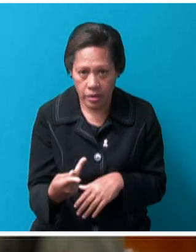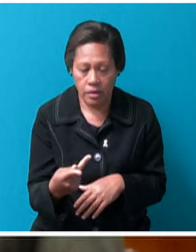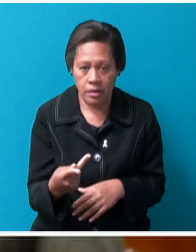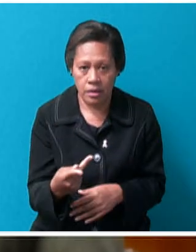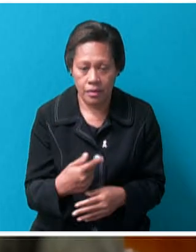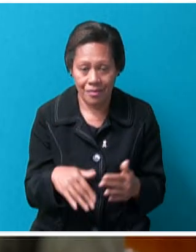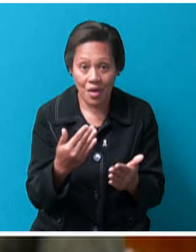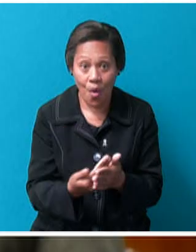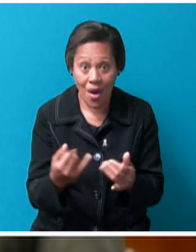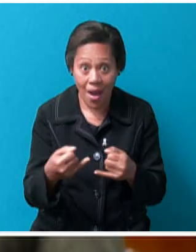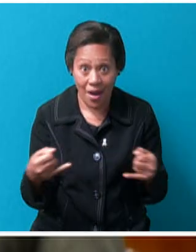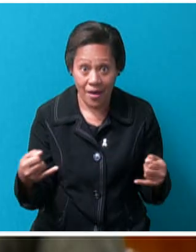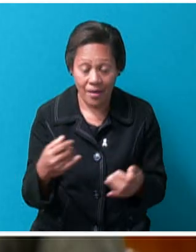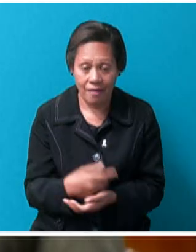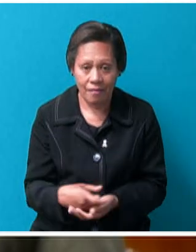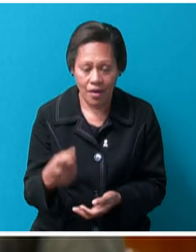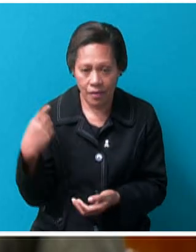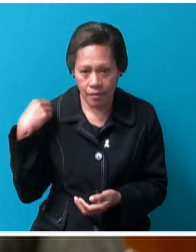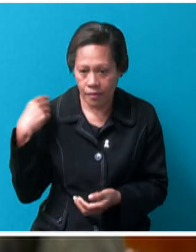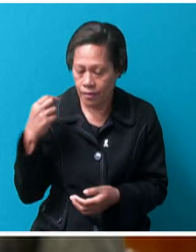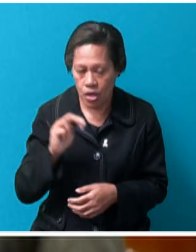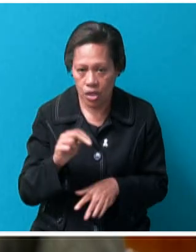If an applicant, you are required to complete the form